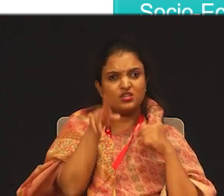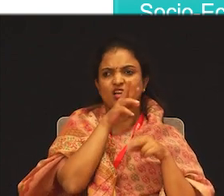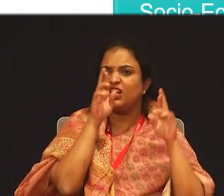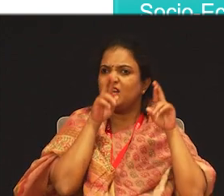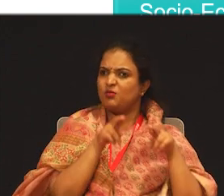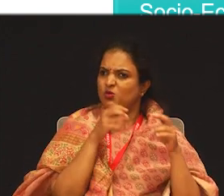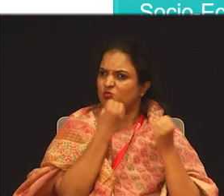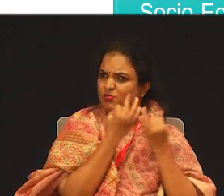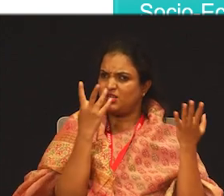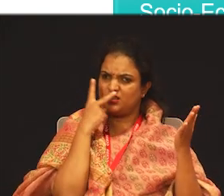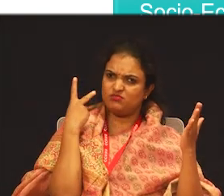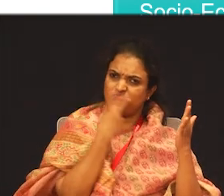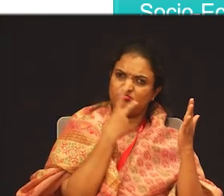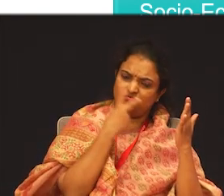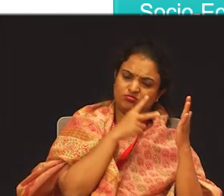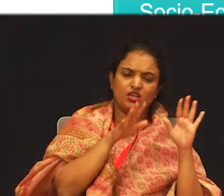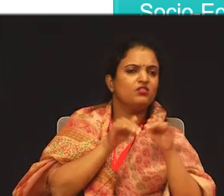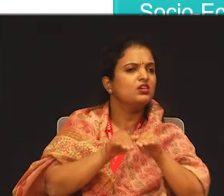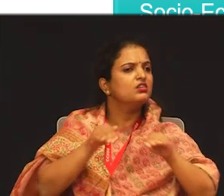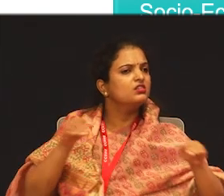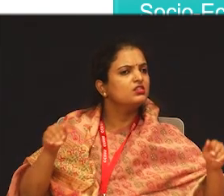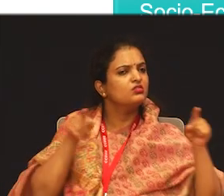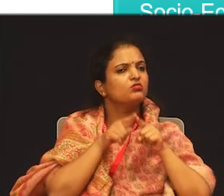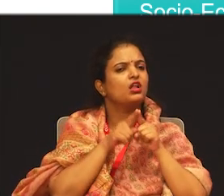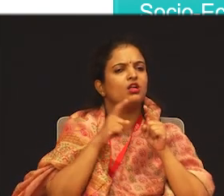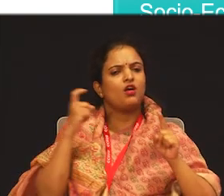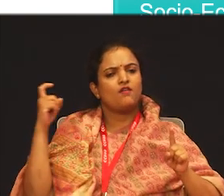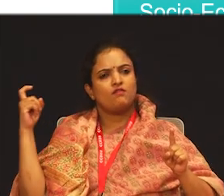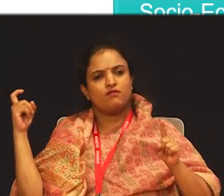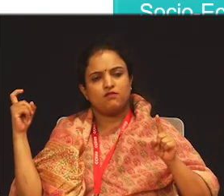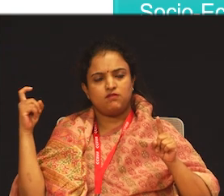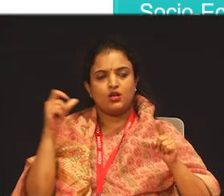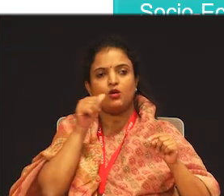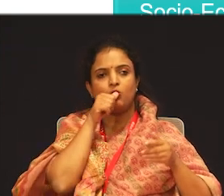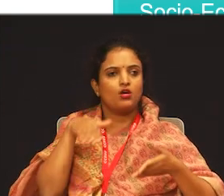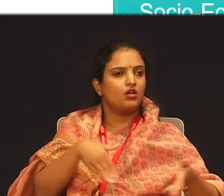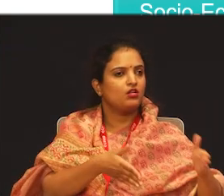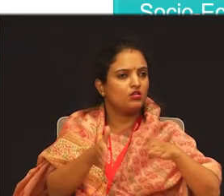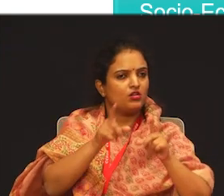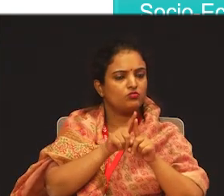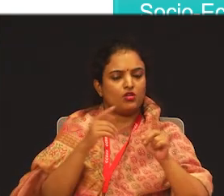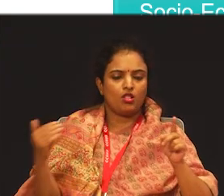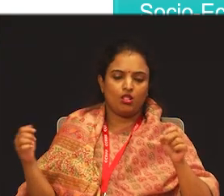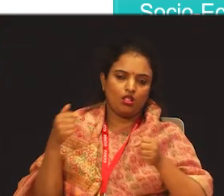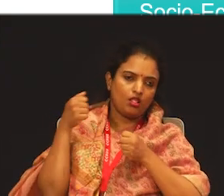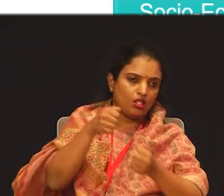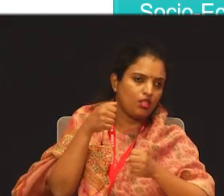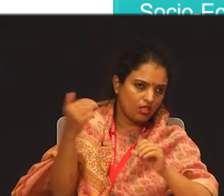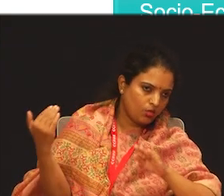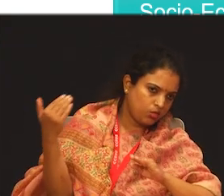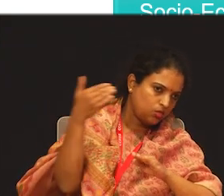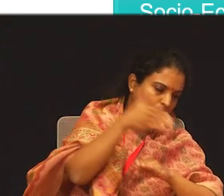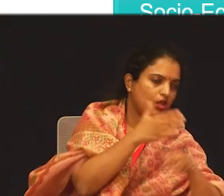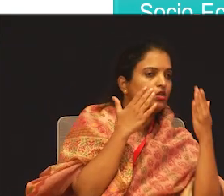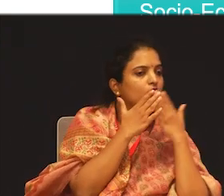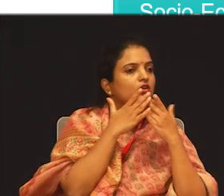reports where we have seen children traveling through rivers to reach the school.